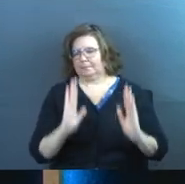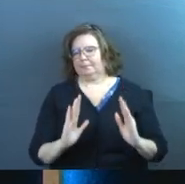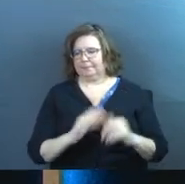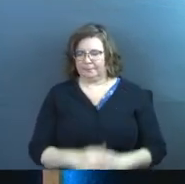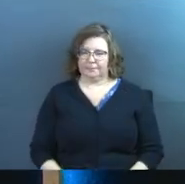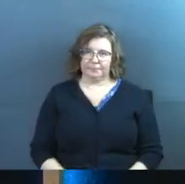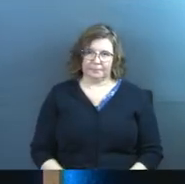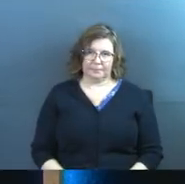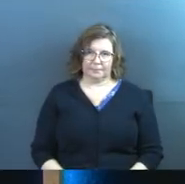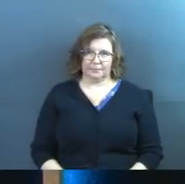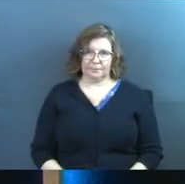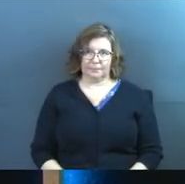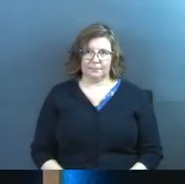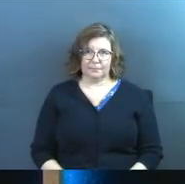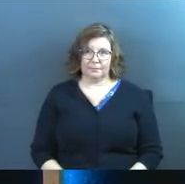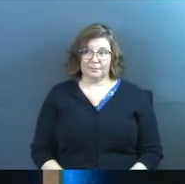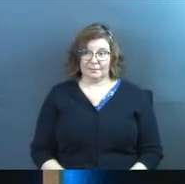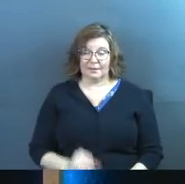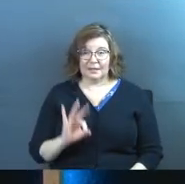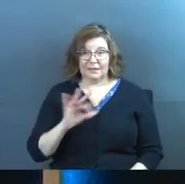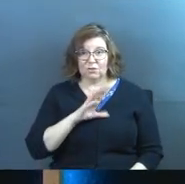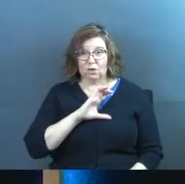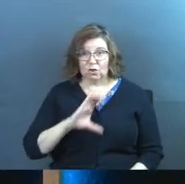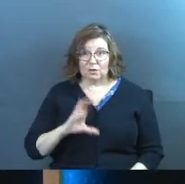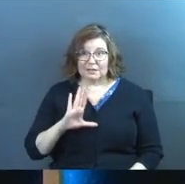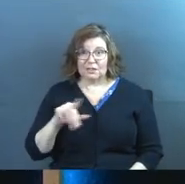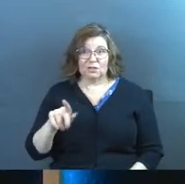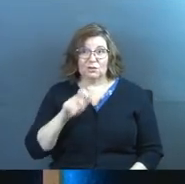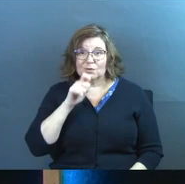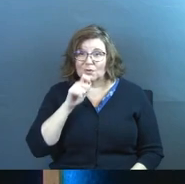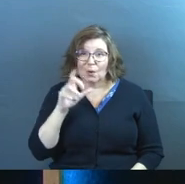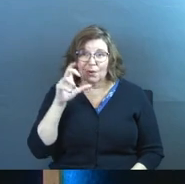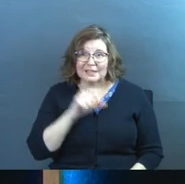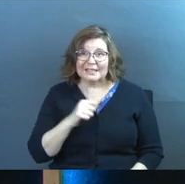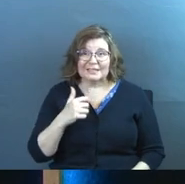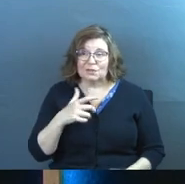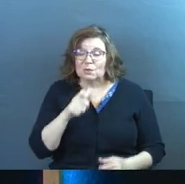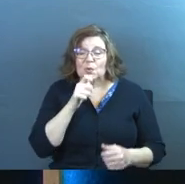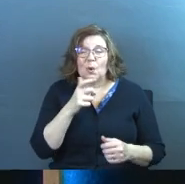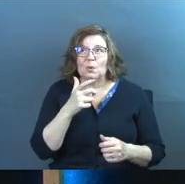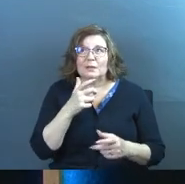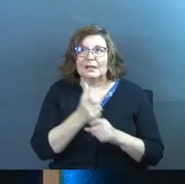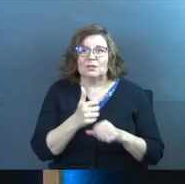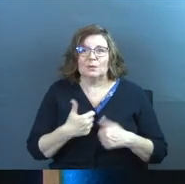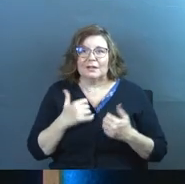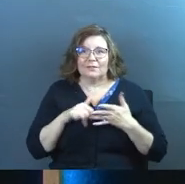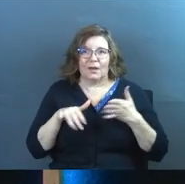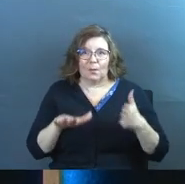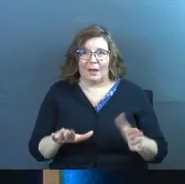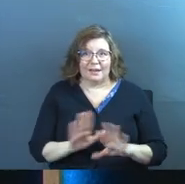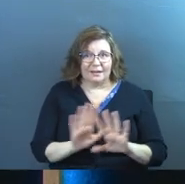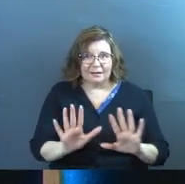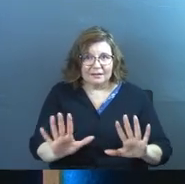time. If you're a Christian today, you don't get to live like that.